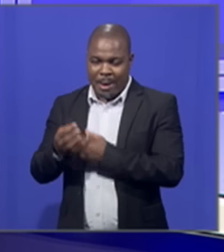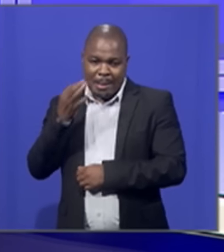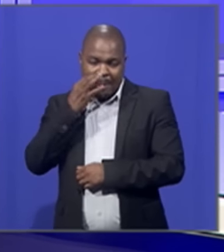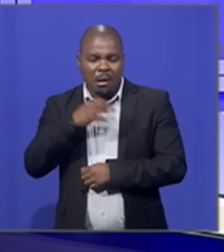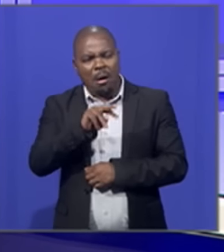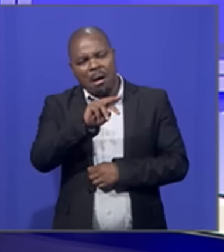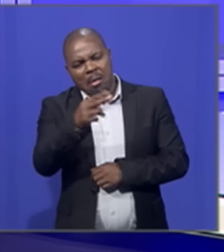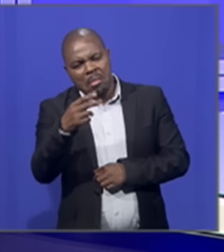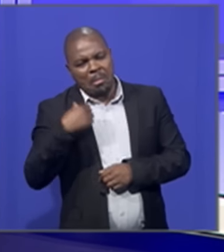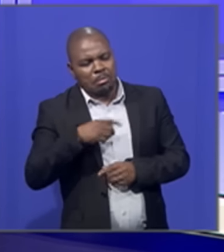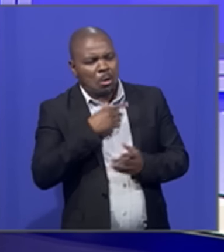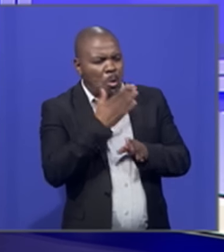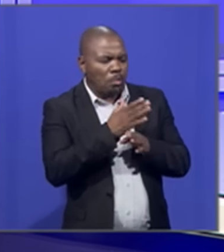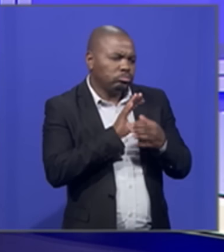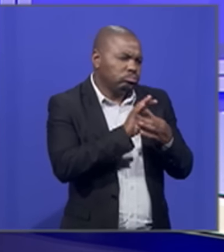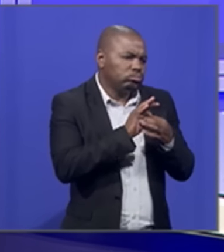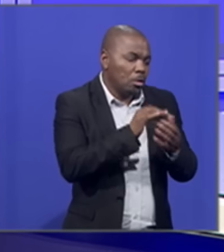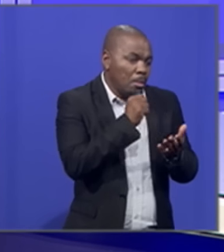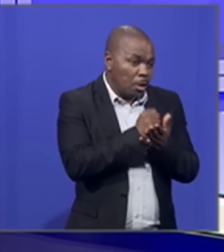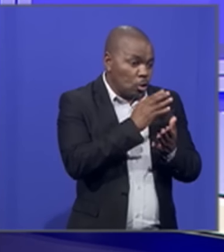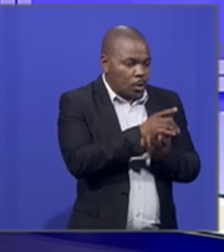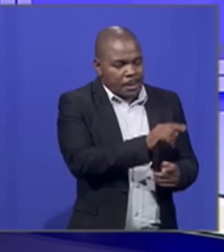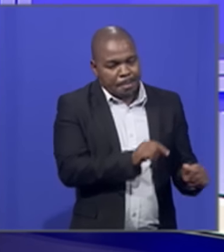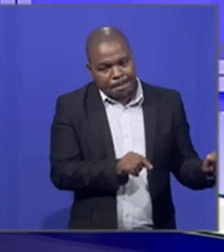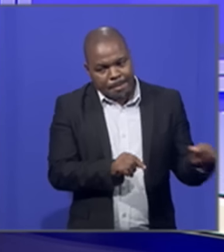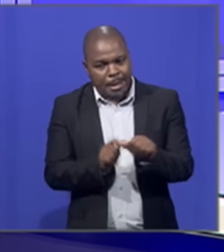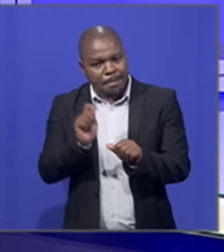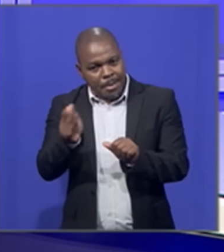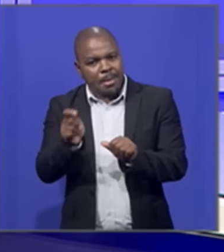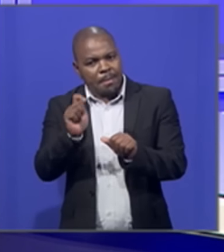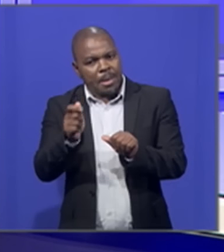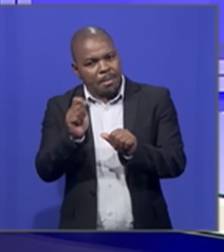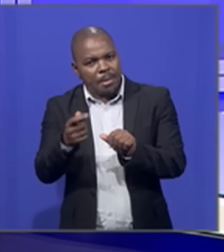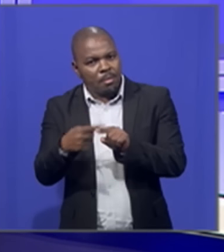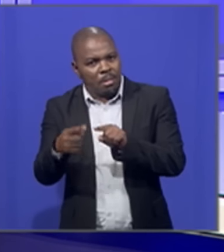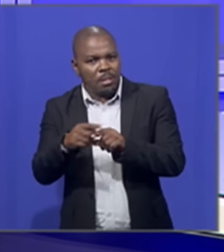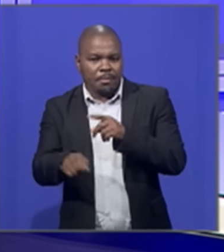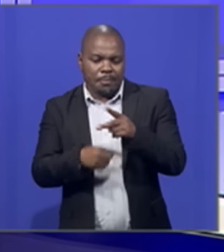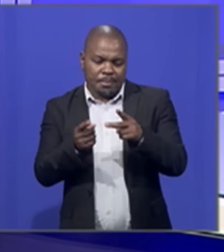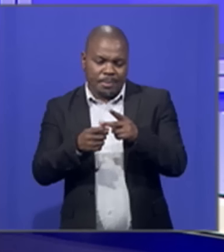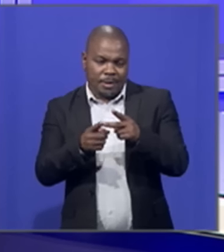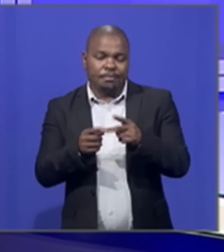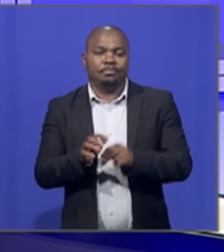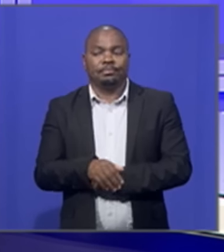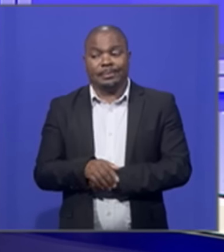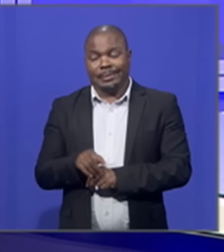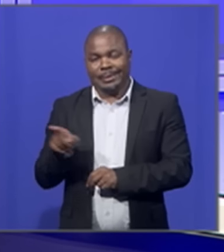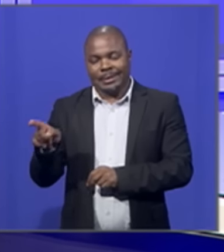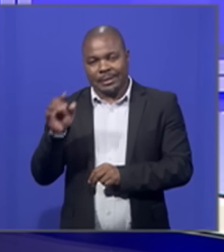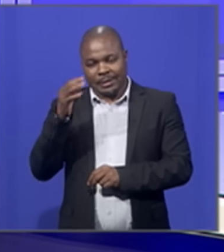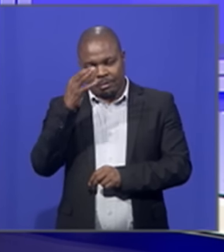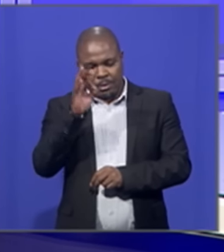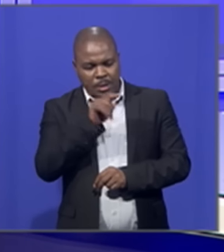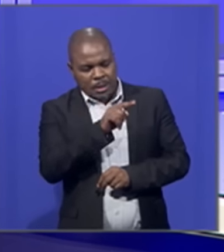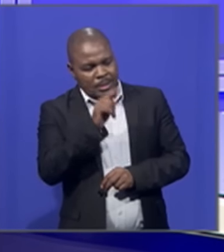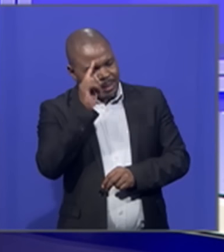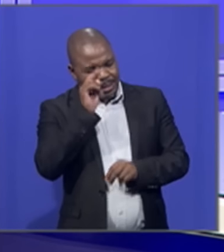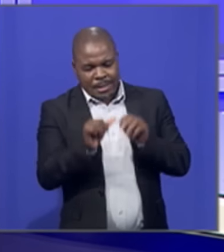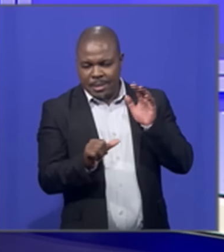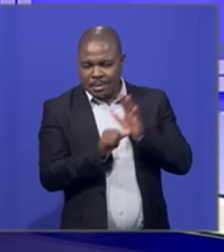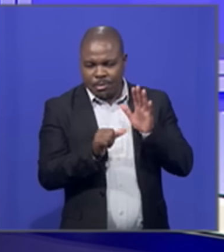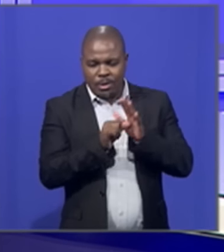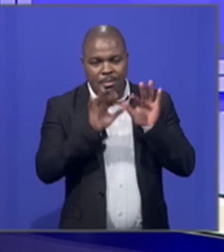le mebasepala go netefatša gore e lefela morago mašeleng ao mo le ka go le lengwe e beile pele kabo ya ditirelo go